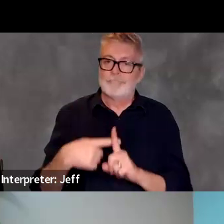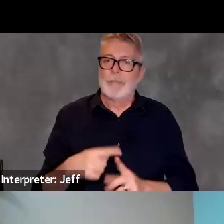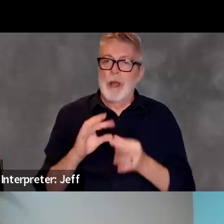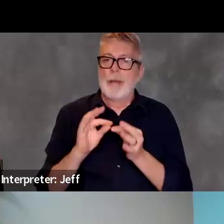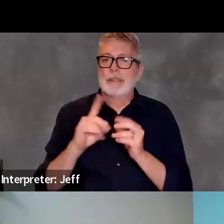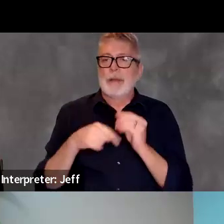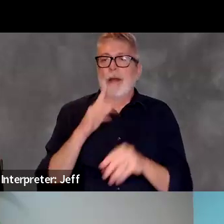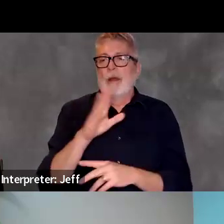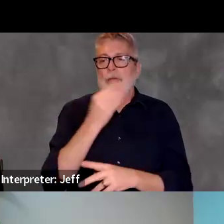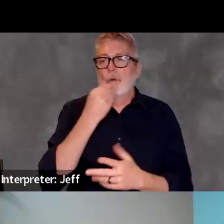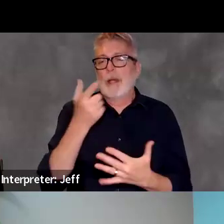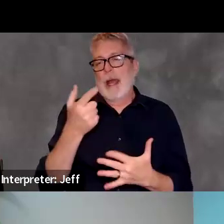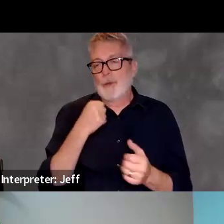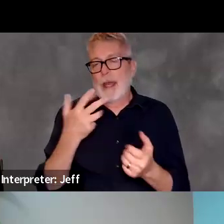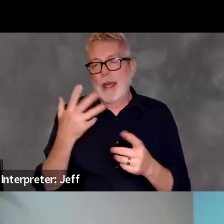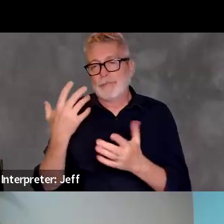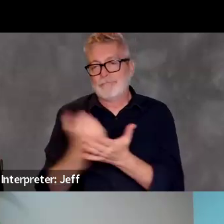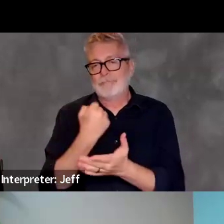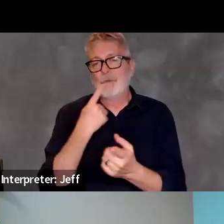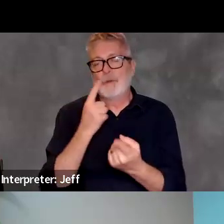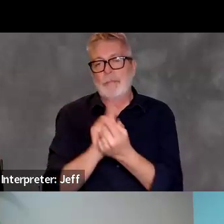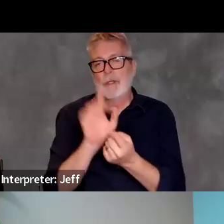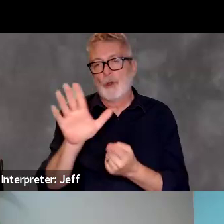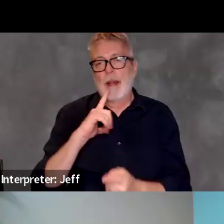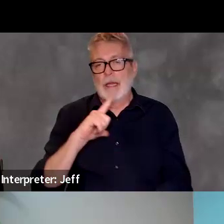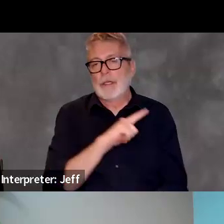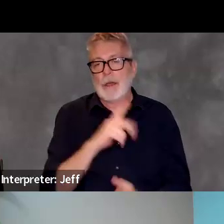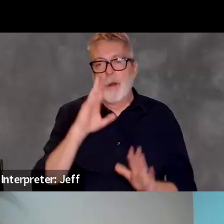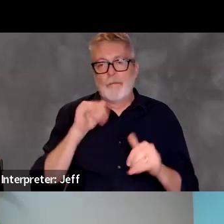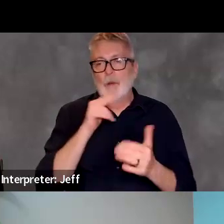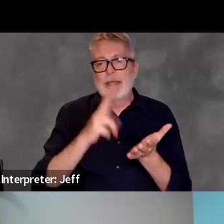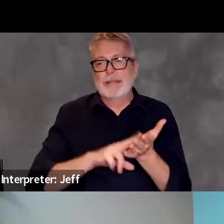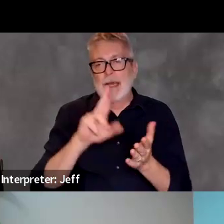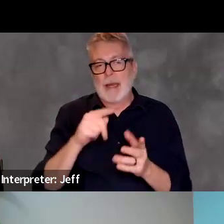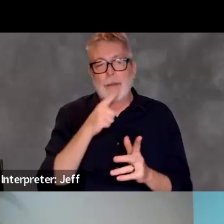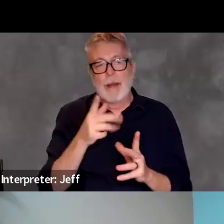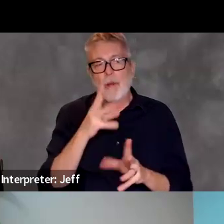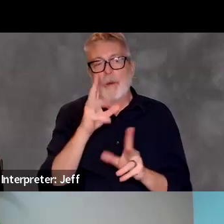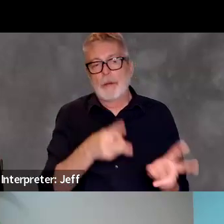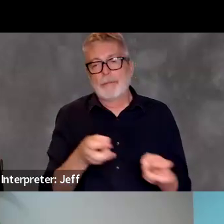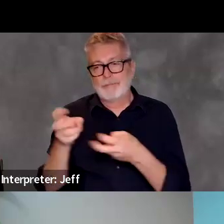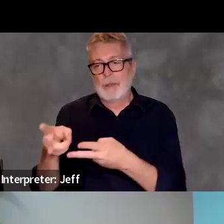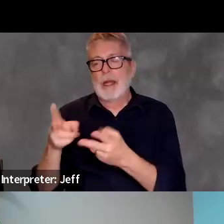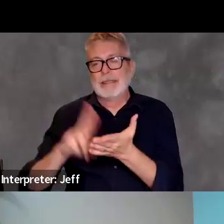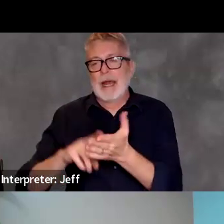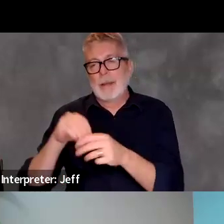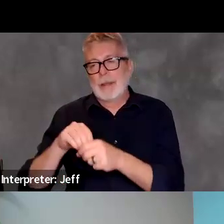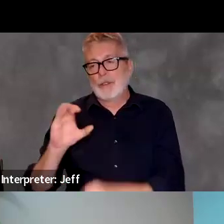And we'll have time to talk to legislators too. So hope you can sign up. I'm going to put the sign up in the